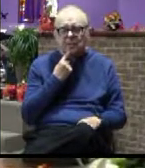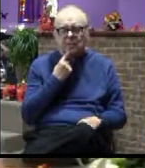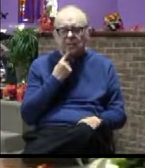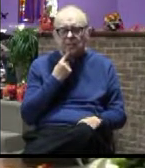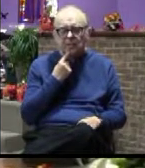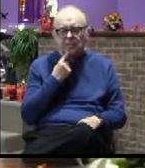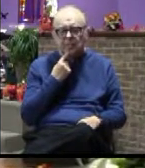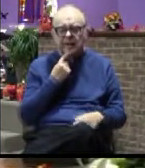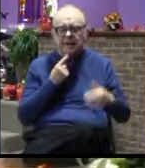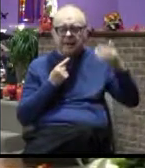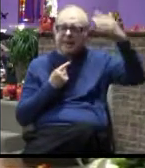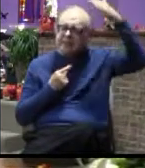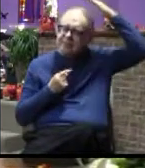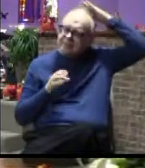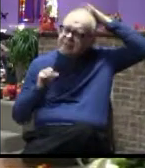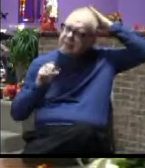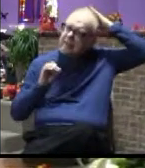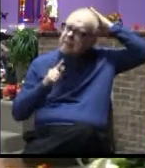His scalp.